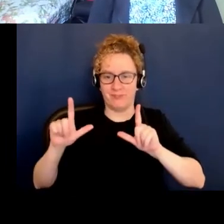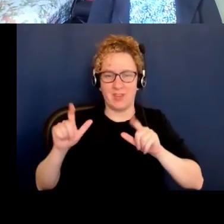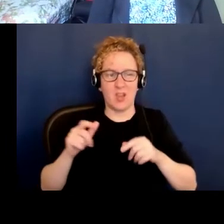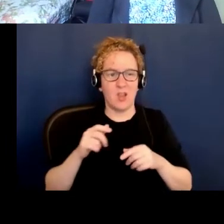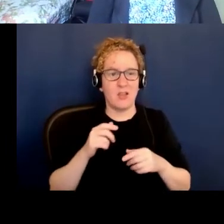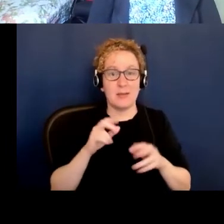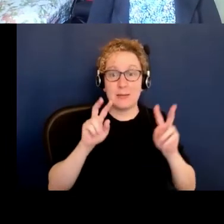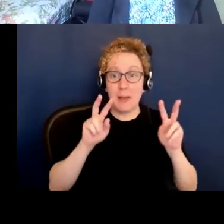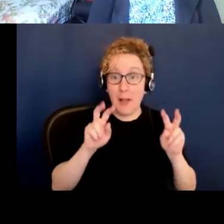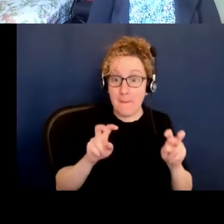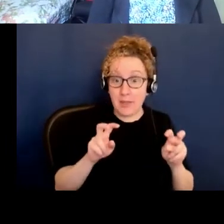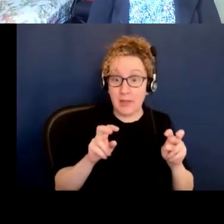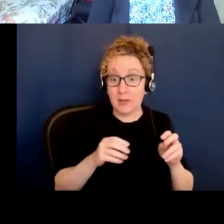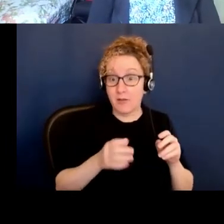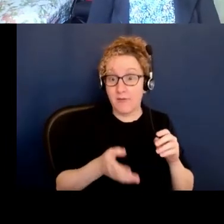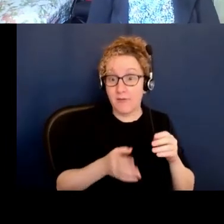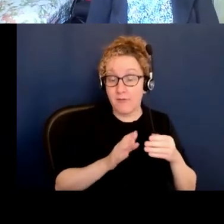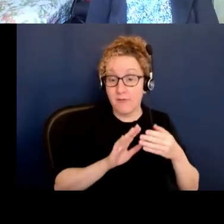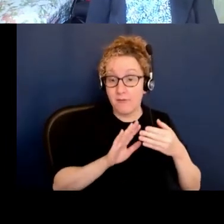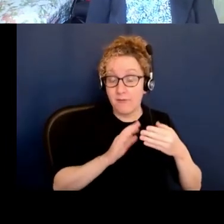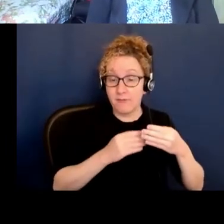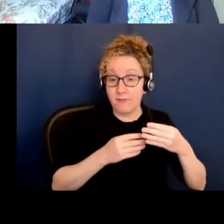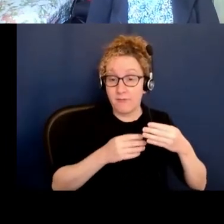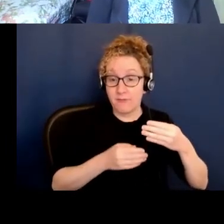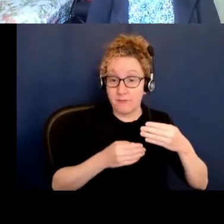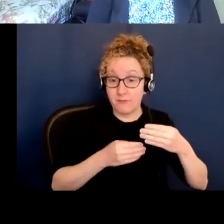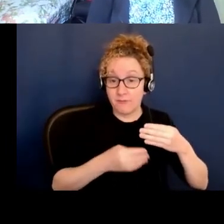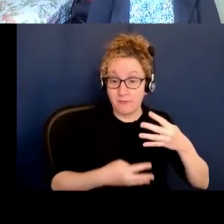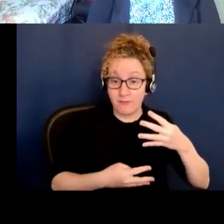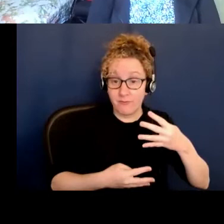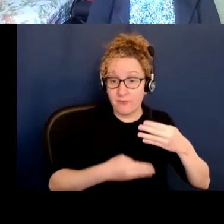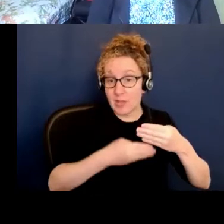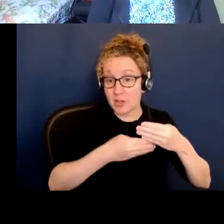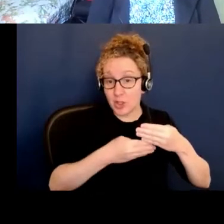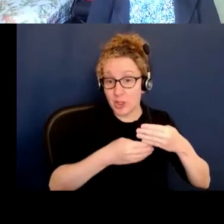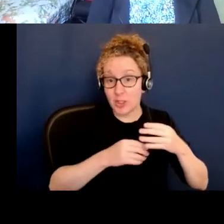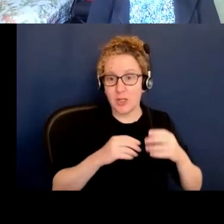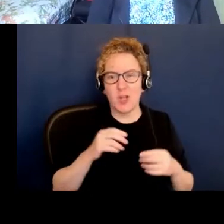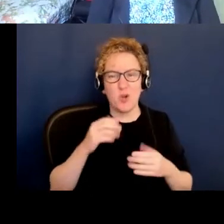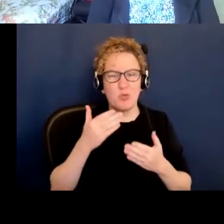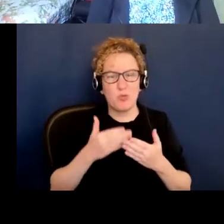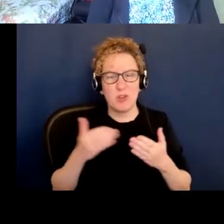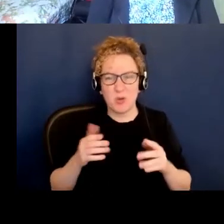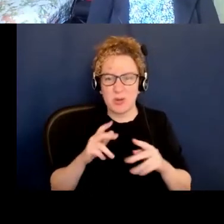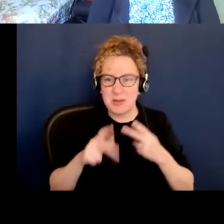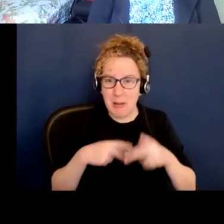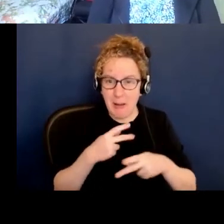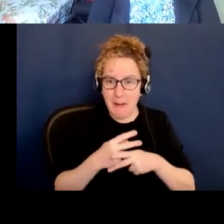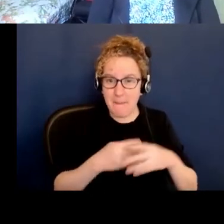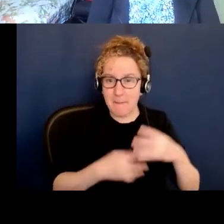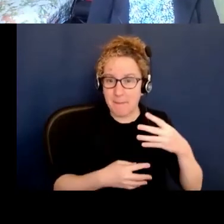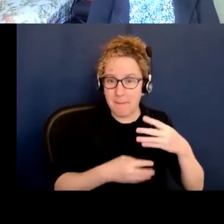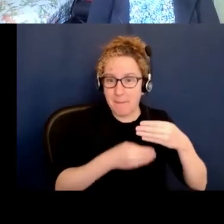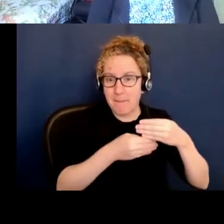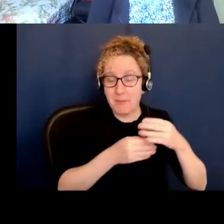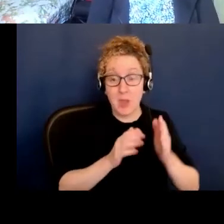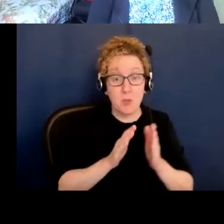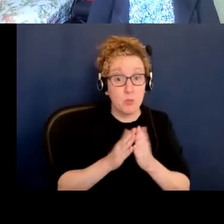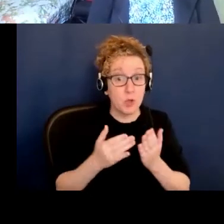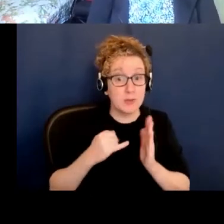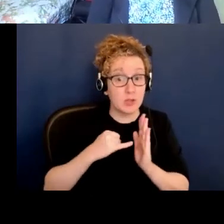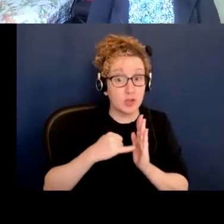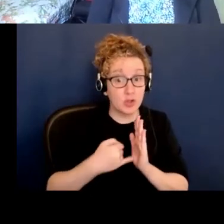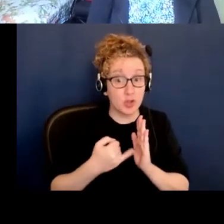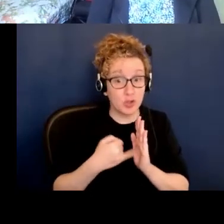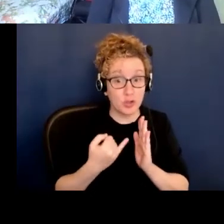team talk about tip sheets, personal stories, best practices, books and journals, which is our